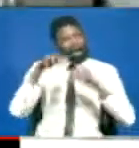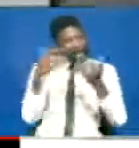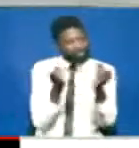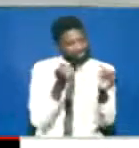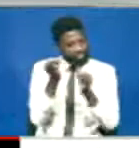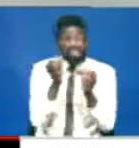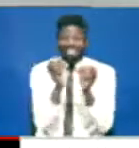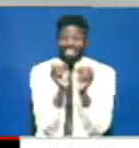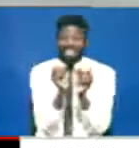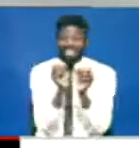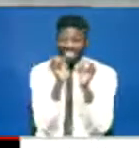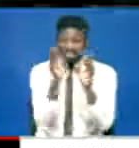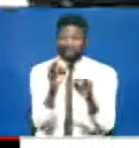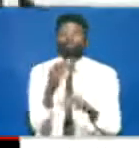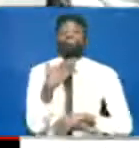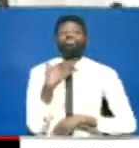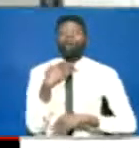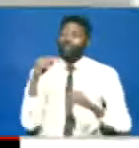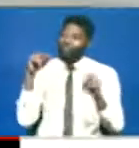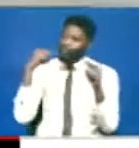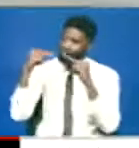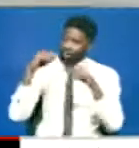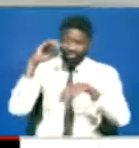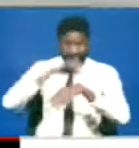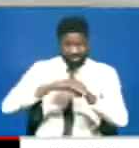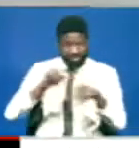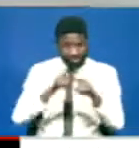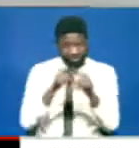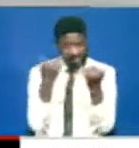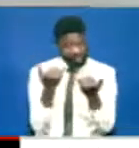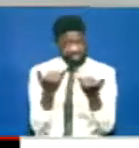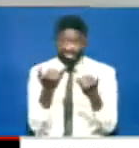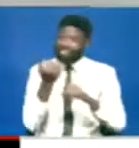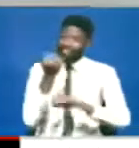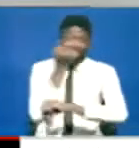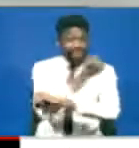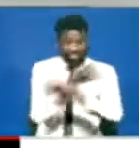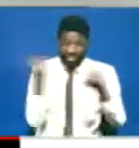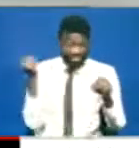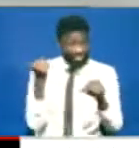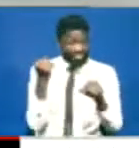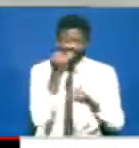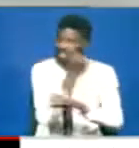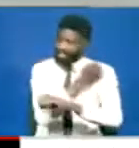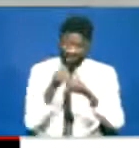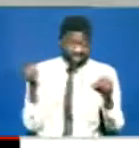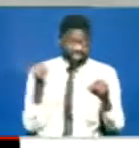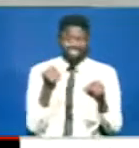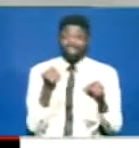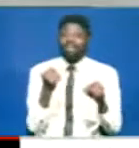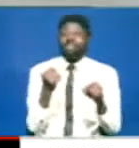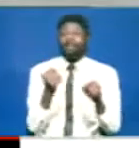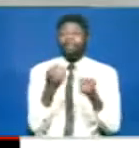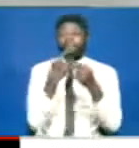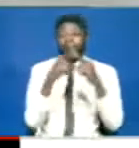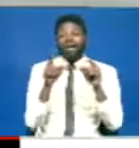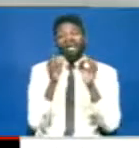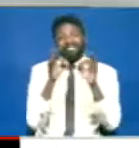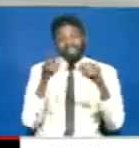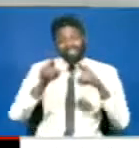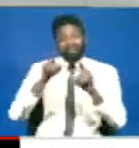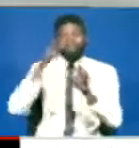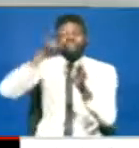get a hotel right now, it is as difficult as you can imagine. But if you are a